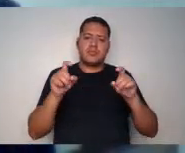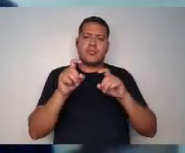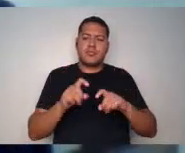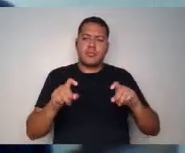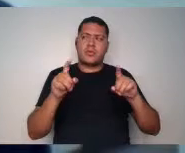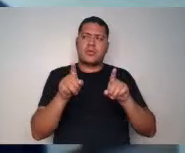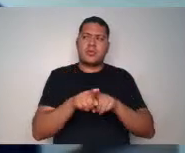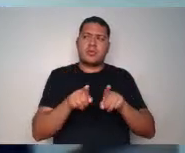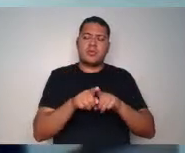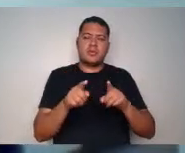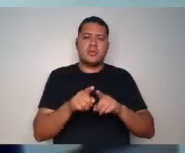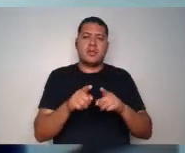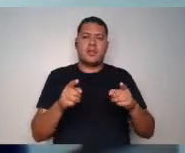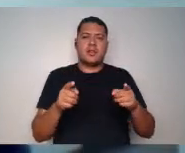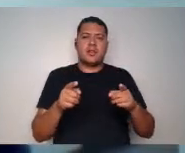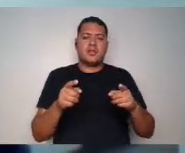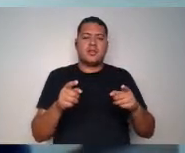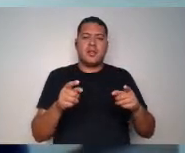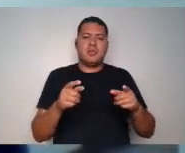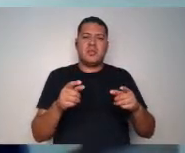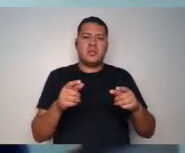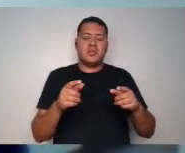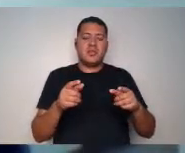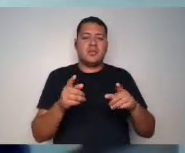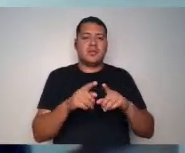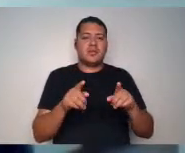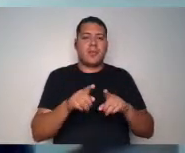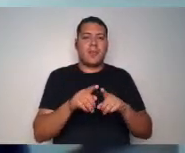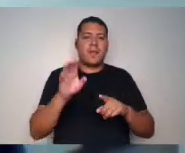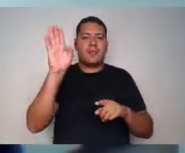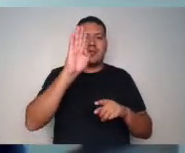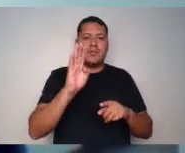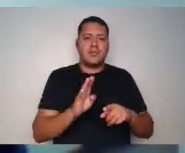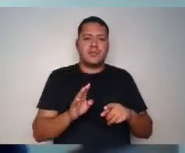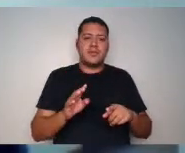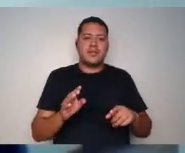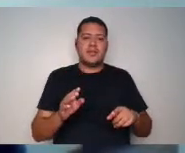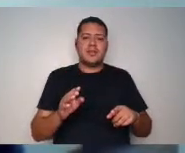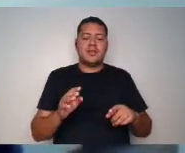how Brazil, be it automated or mechanized, would work, and